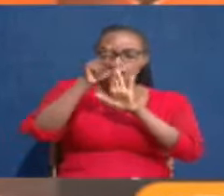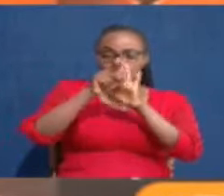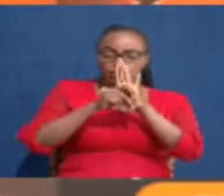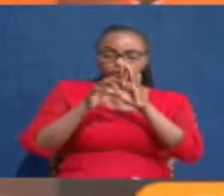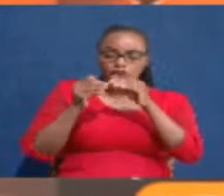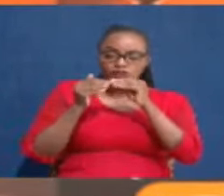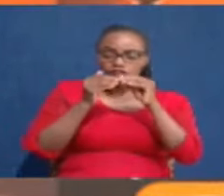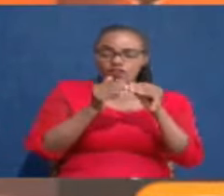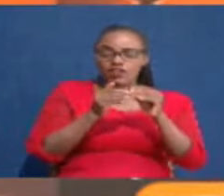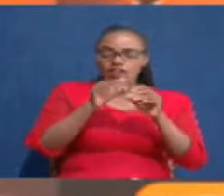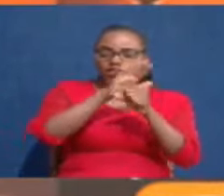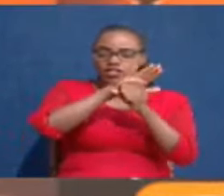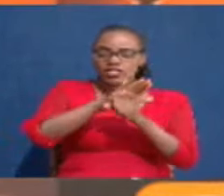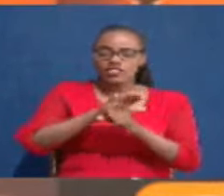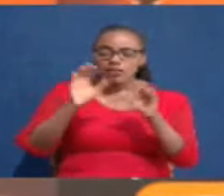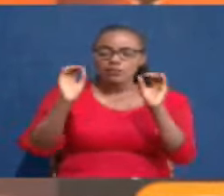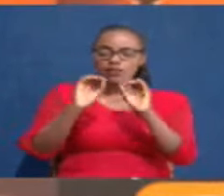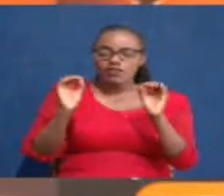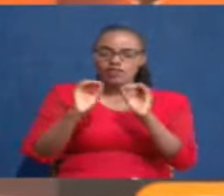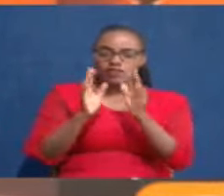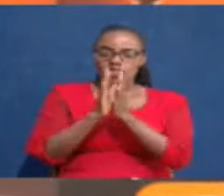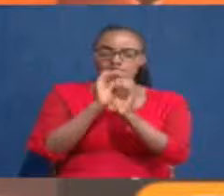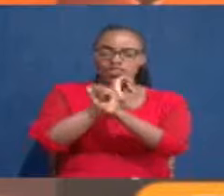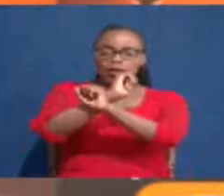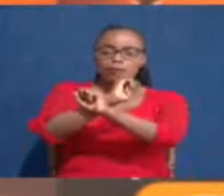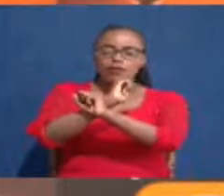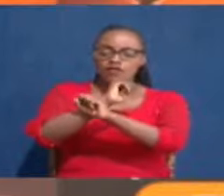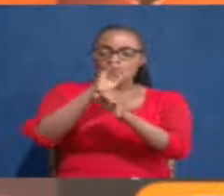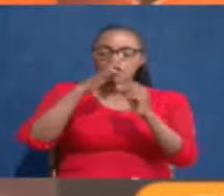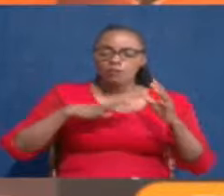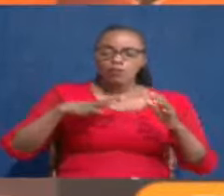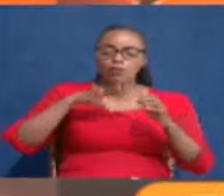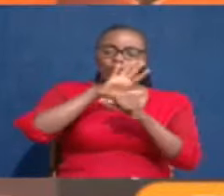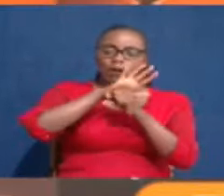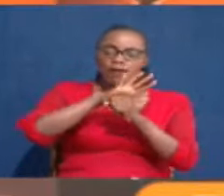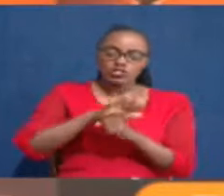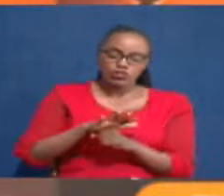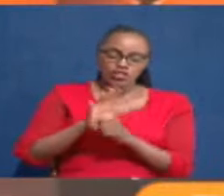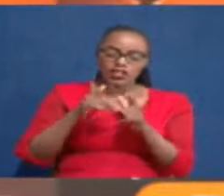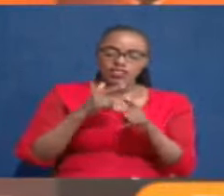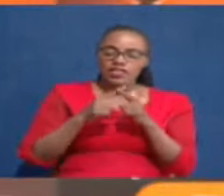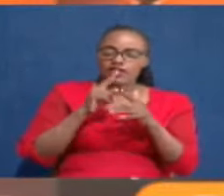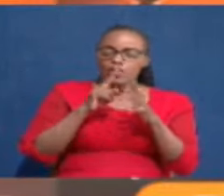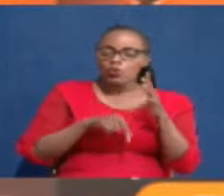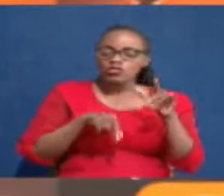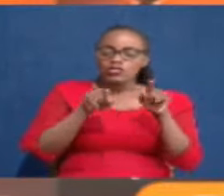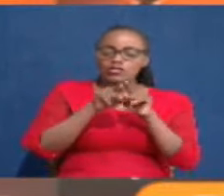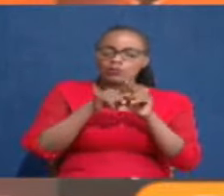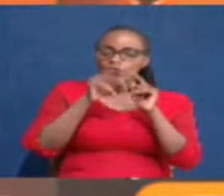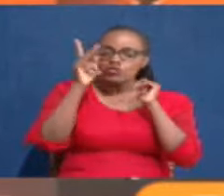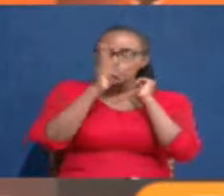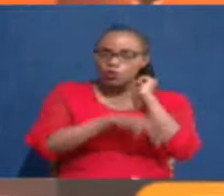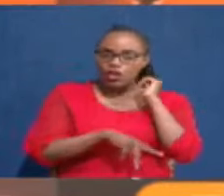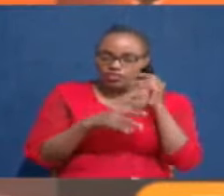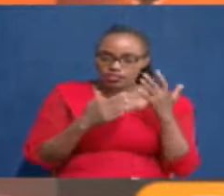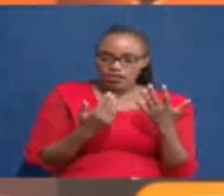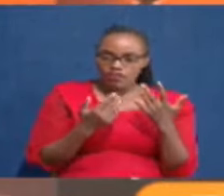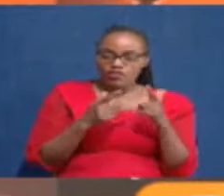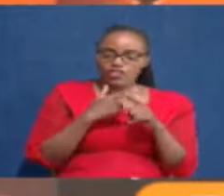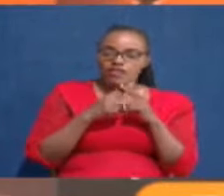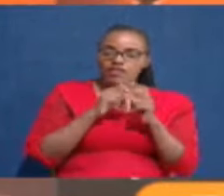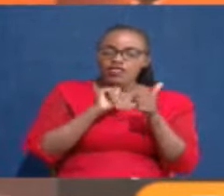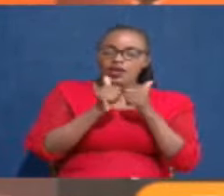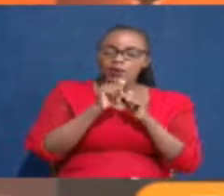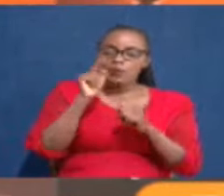including non-discrimination and protection of the marginalized. And in what was even worse, the